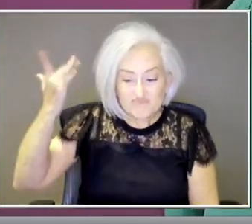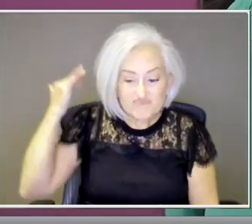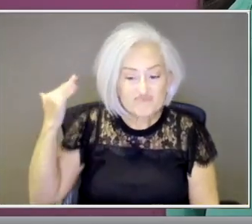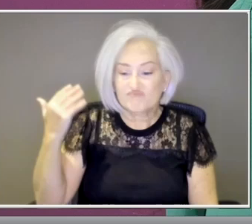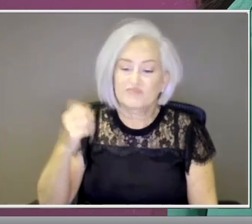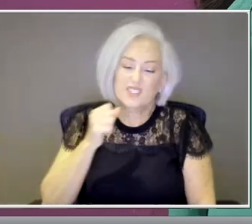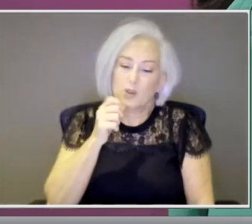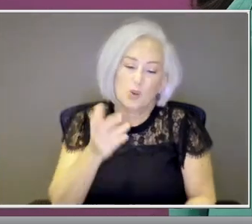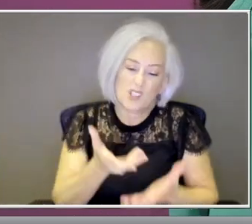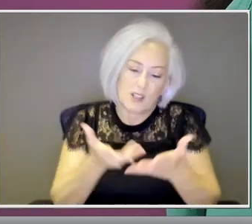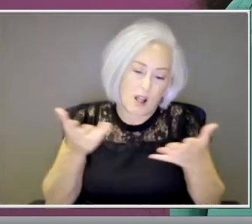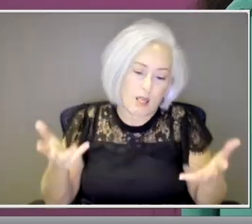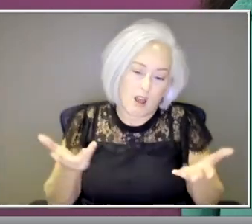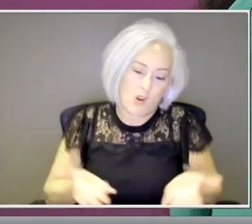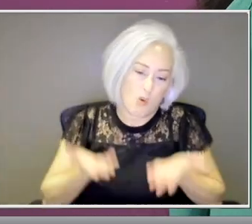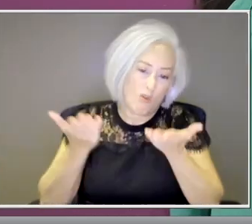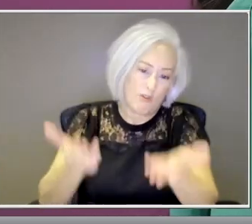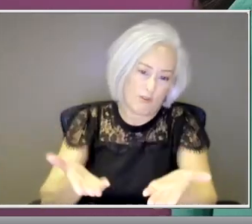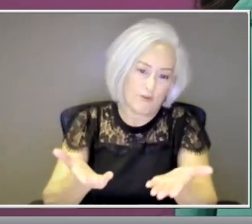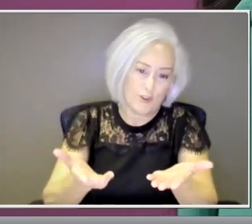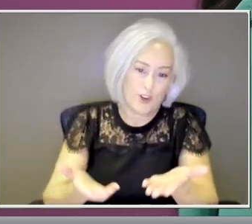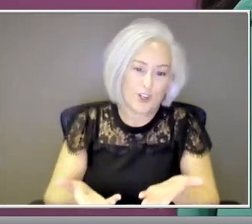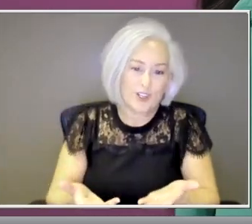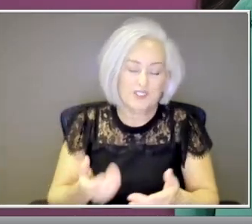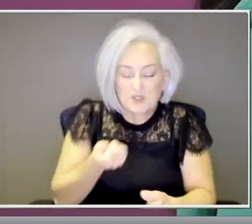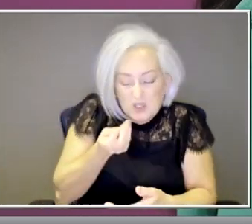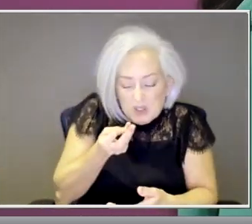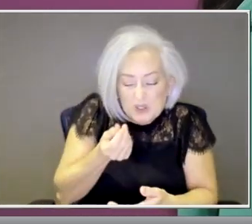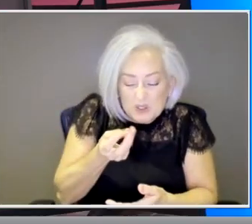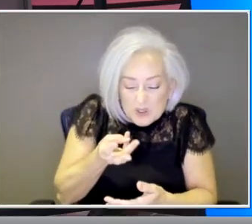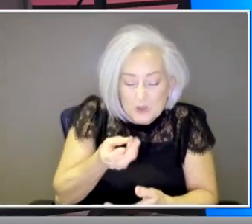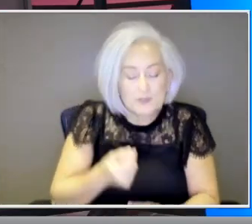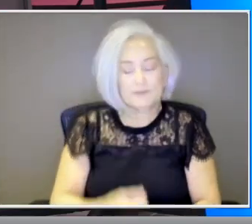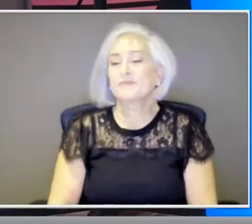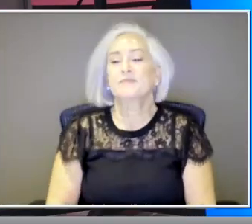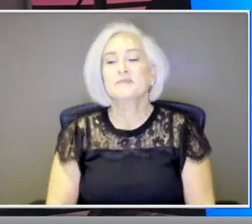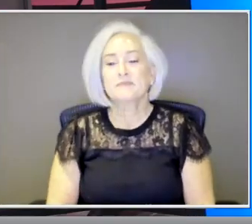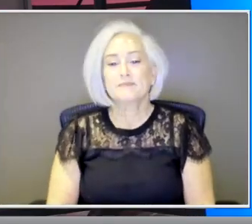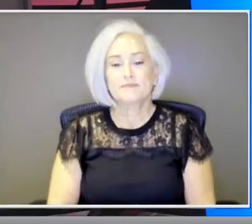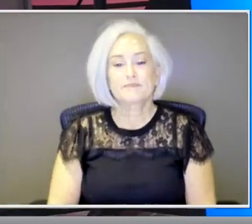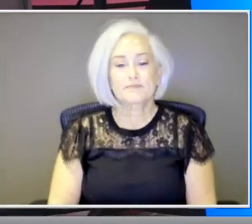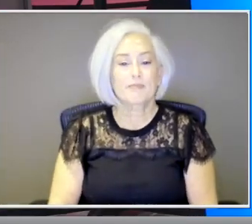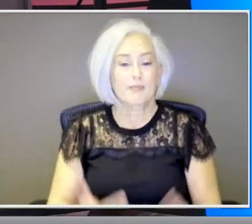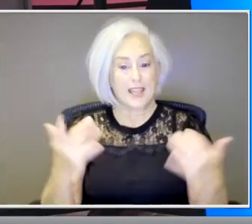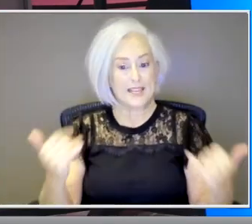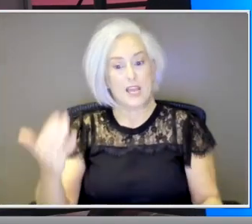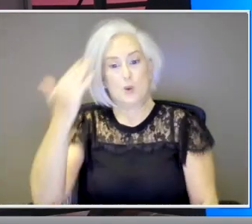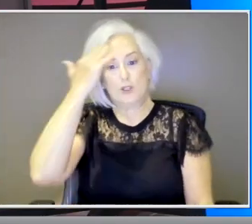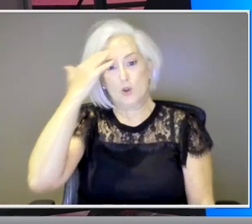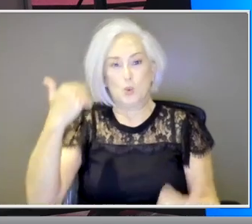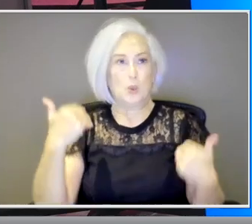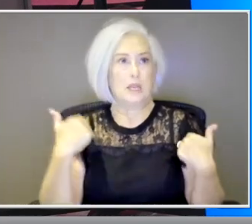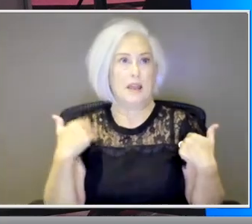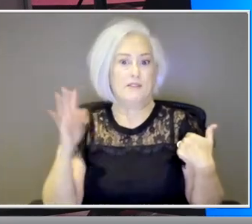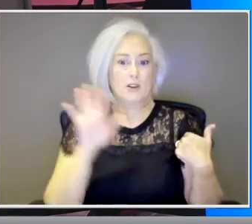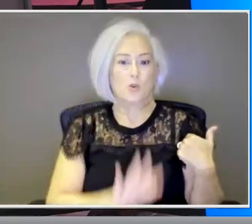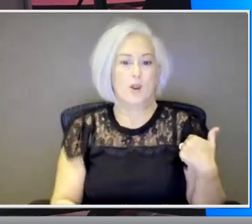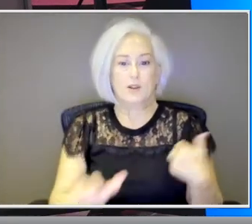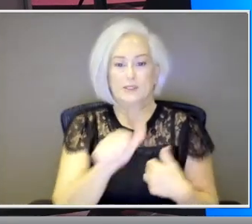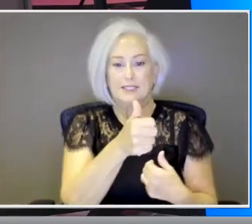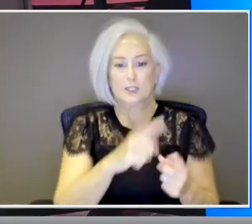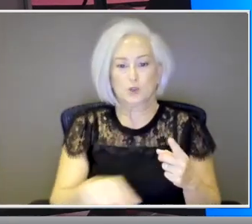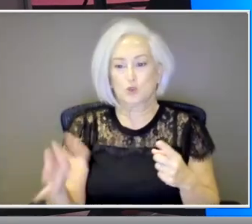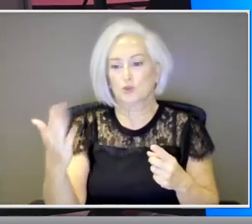but they a better way to weren't. say it. Yeah. Okay, Dr. Williamson. Now that we have a on. lot, just to say we have maybe 10, 15 medicines now.